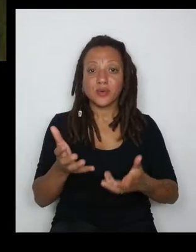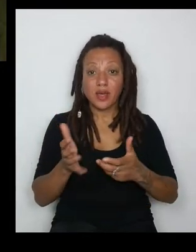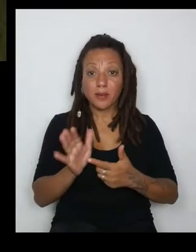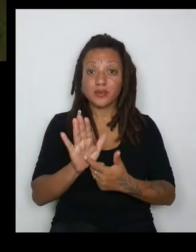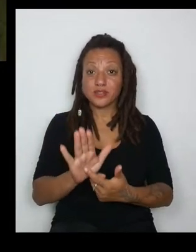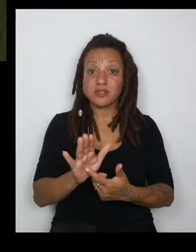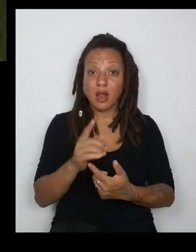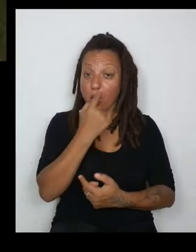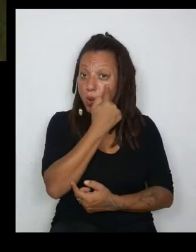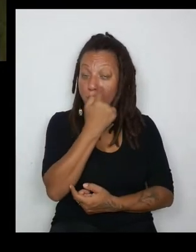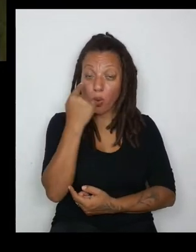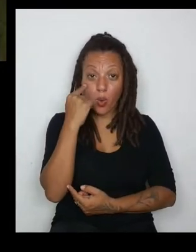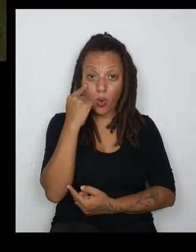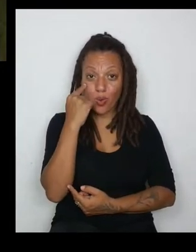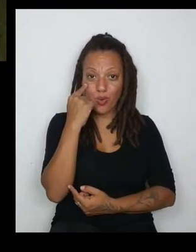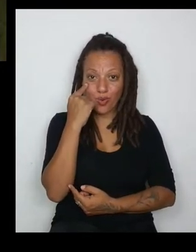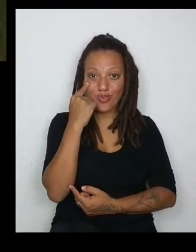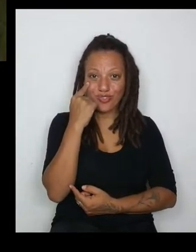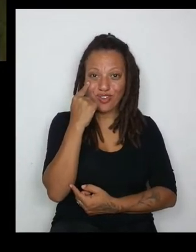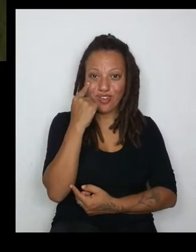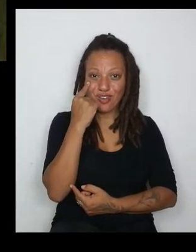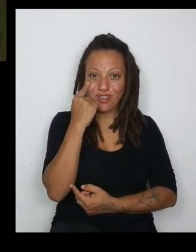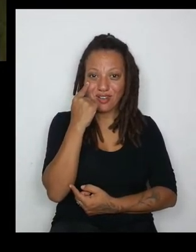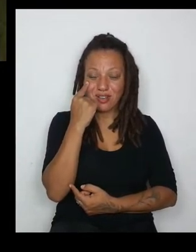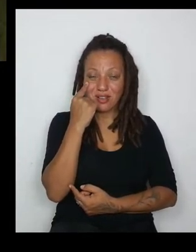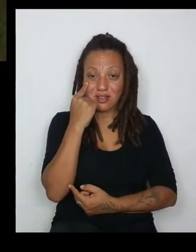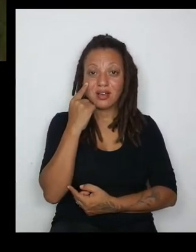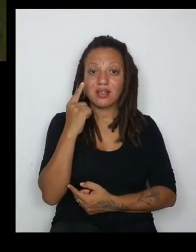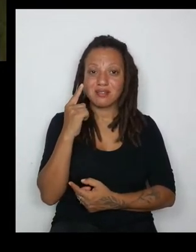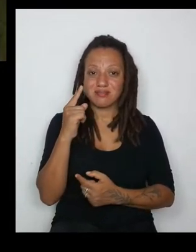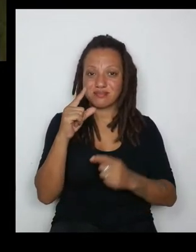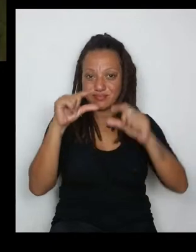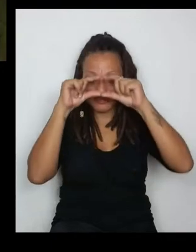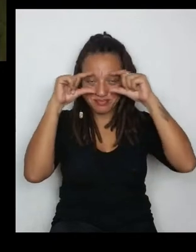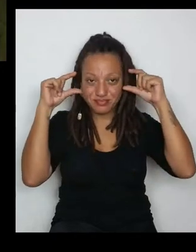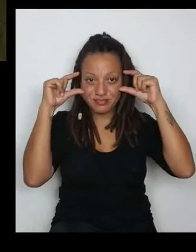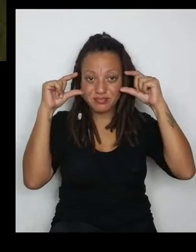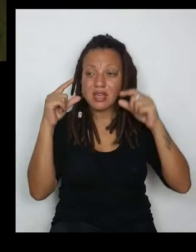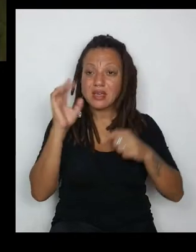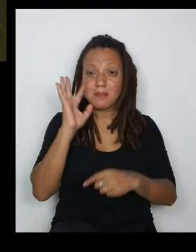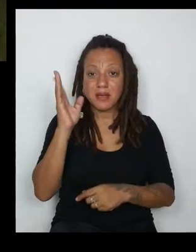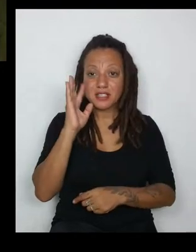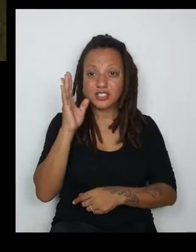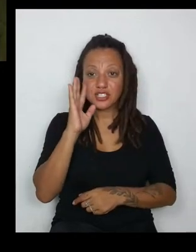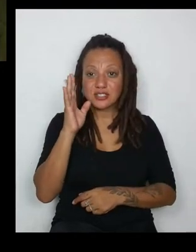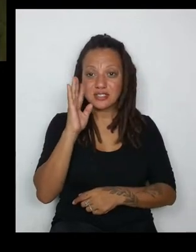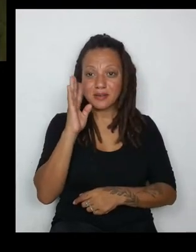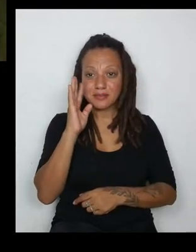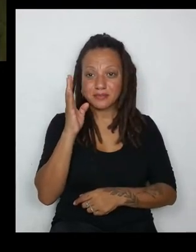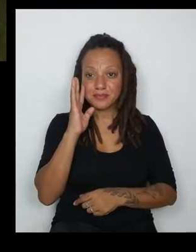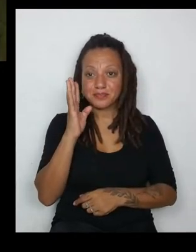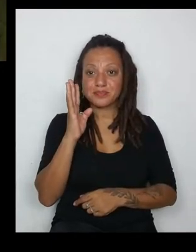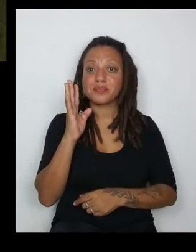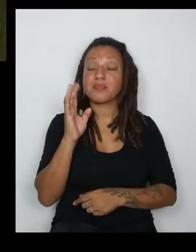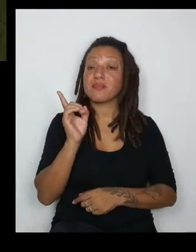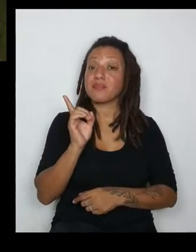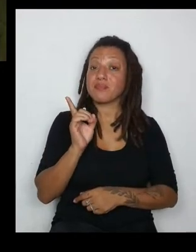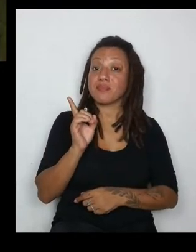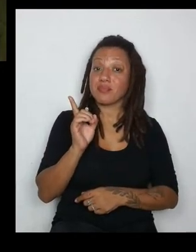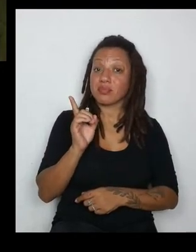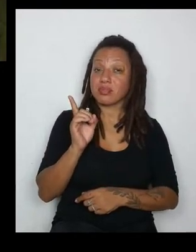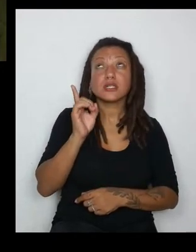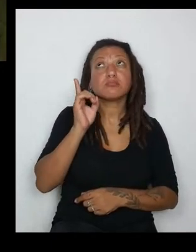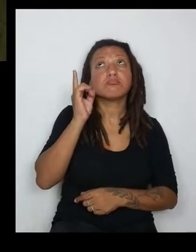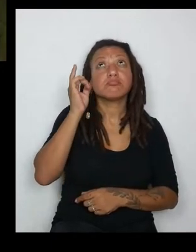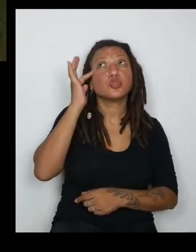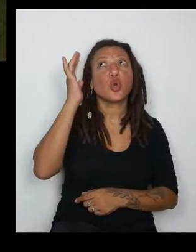gergan's eyes here and you imagine uh who's dreaming we're often told that it's manal who's dreaming it's you know it's it's her dream this is